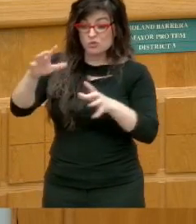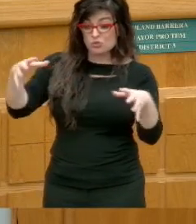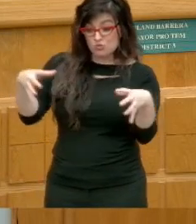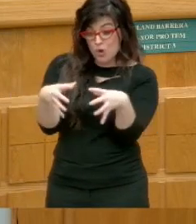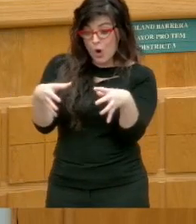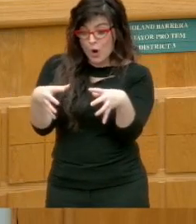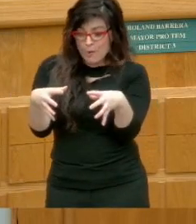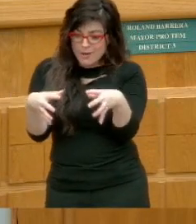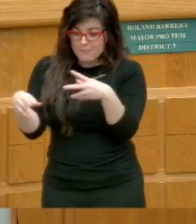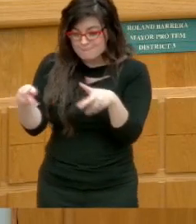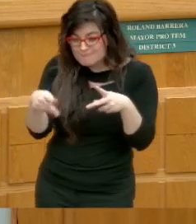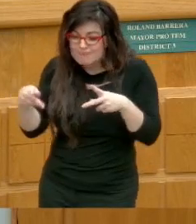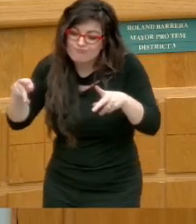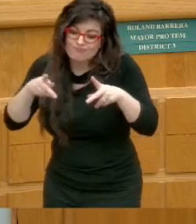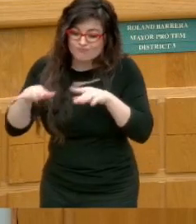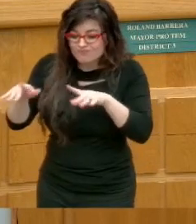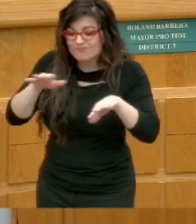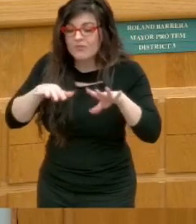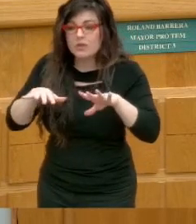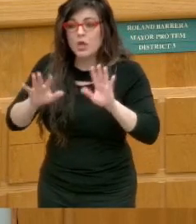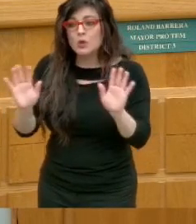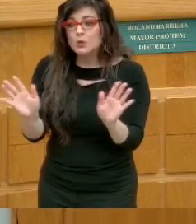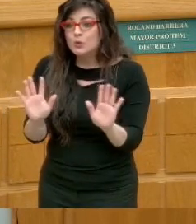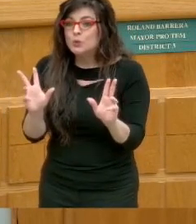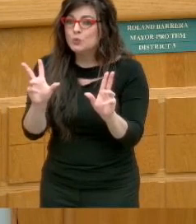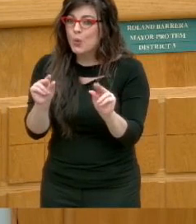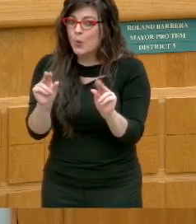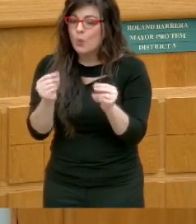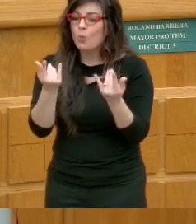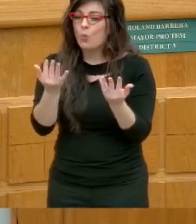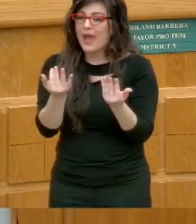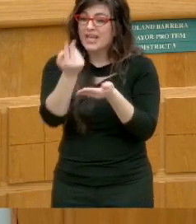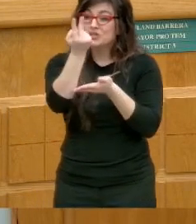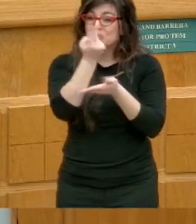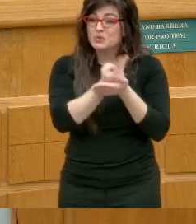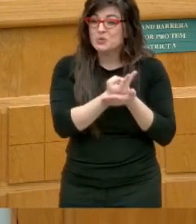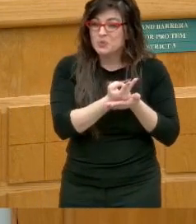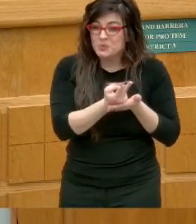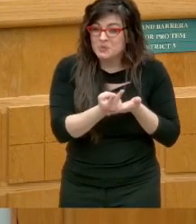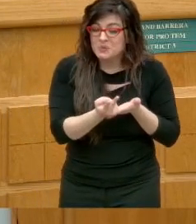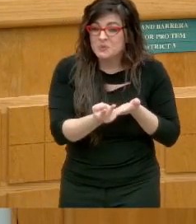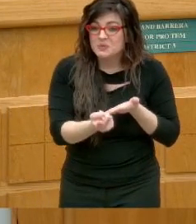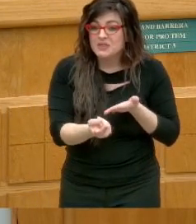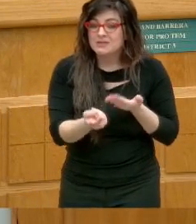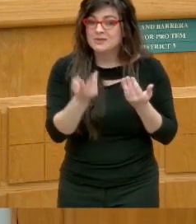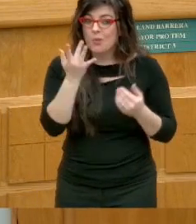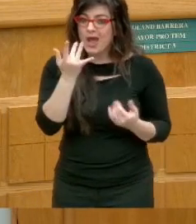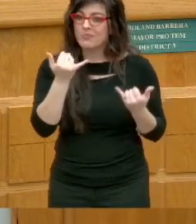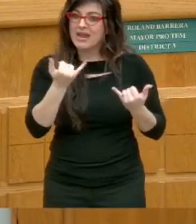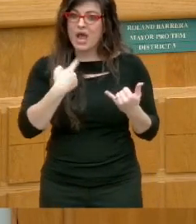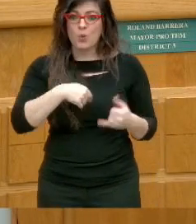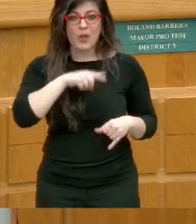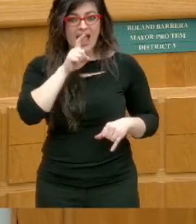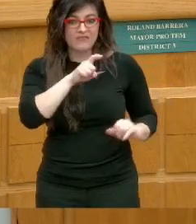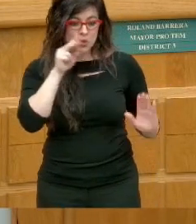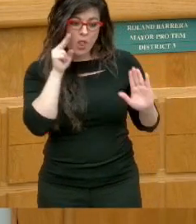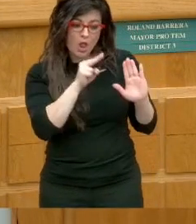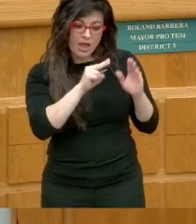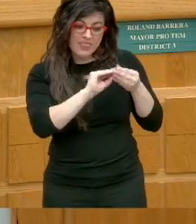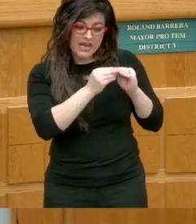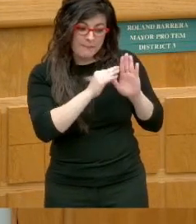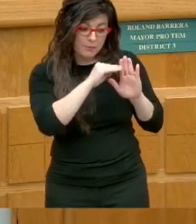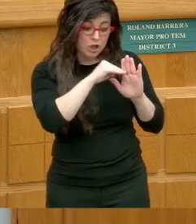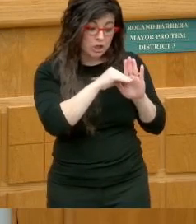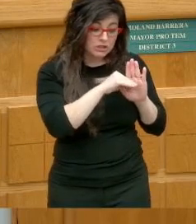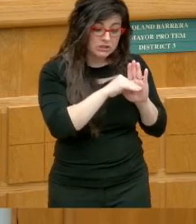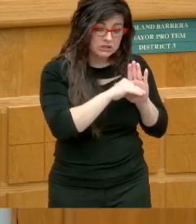the things like that in this next 2-week period while we're evaluating. Give it some time. You've done so well. I mean, this is not the time to